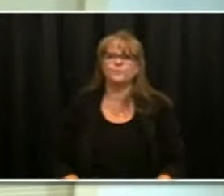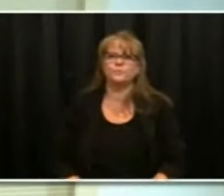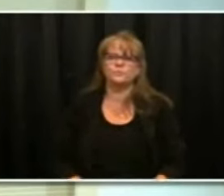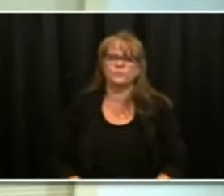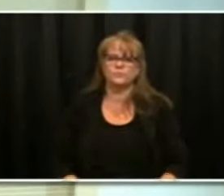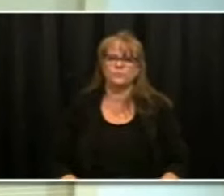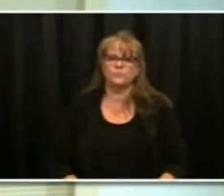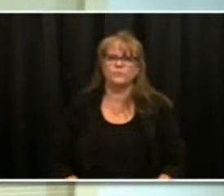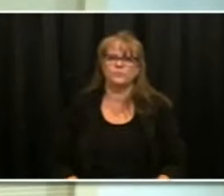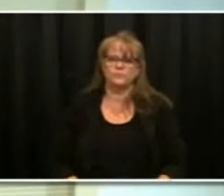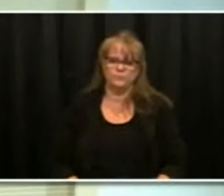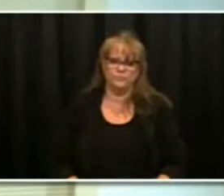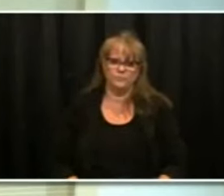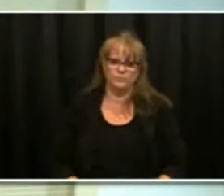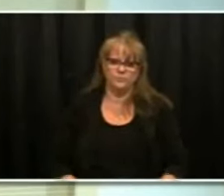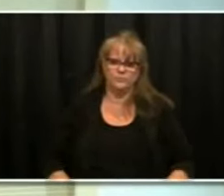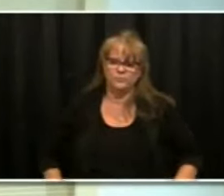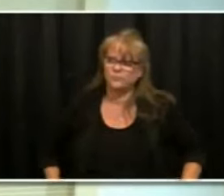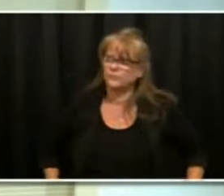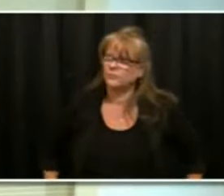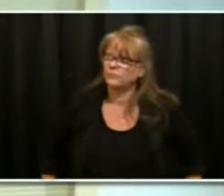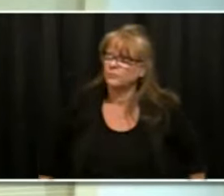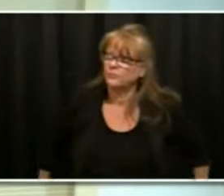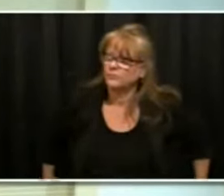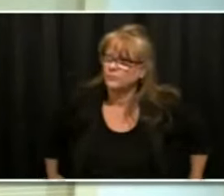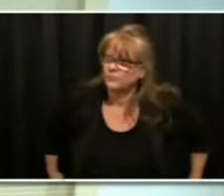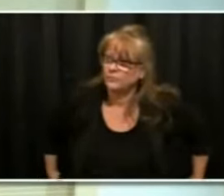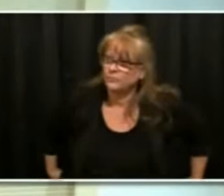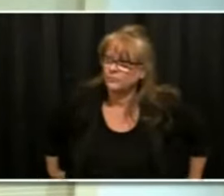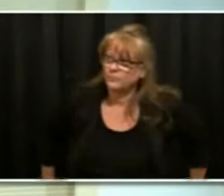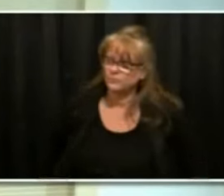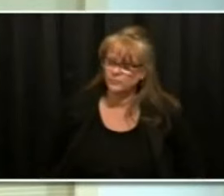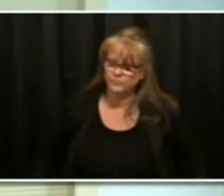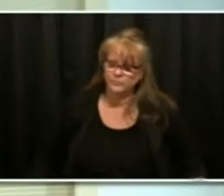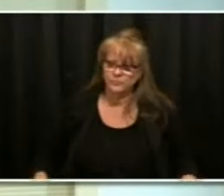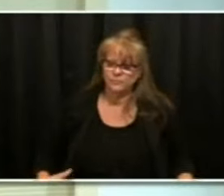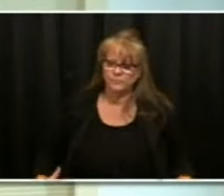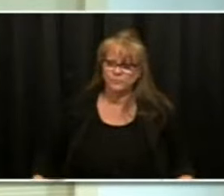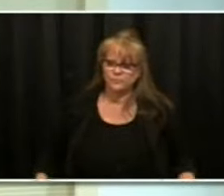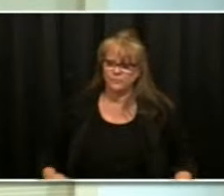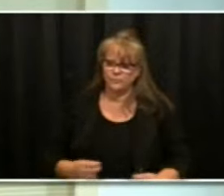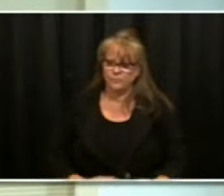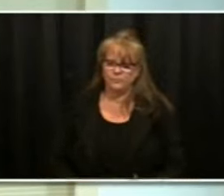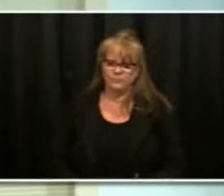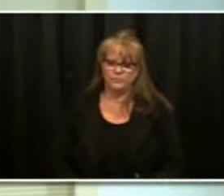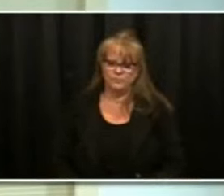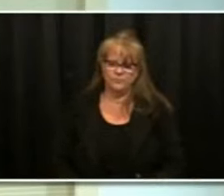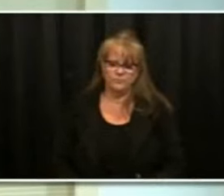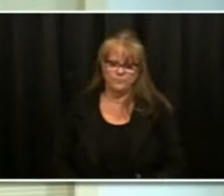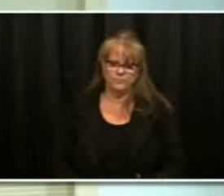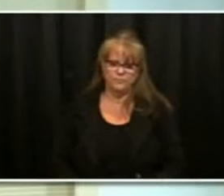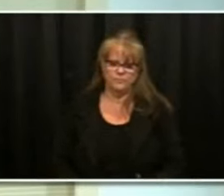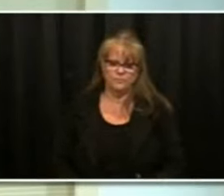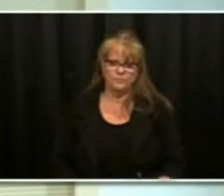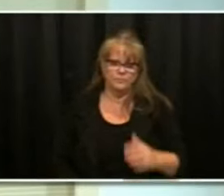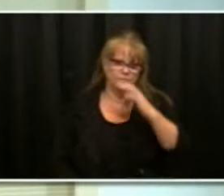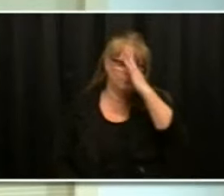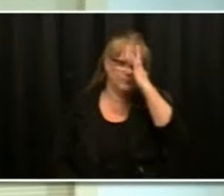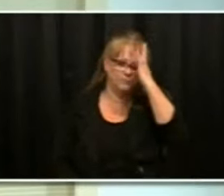hospitalizaciones a causa del COVID-19. ¿Puede decirnos de qué manera va a controlar esta propagación del coronavirus en el estado?